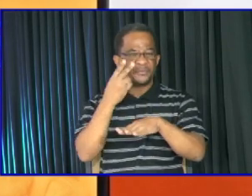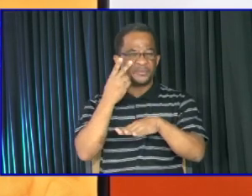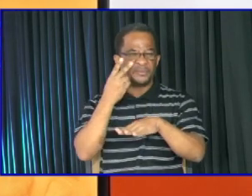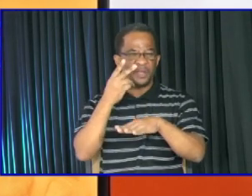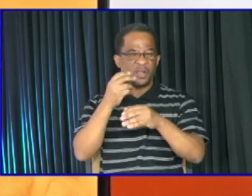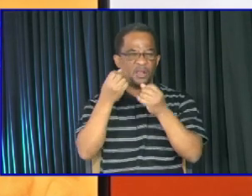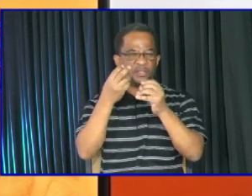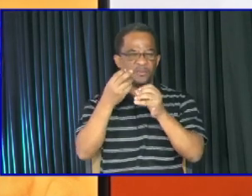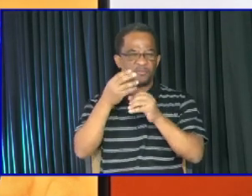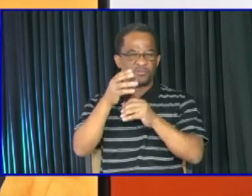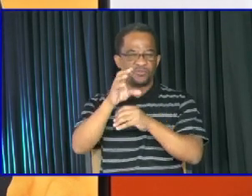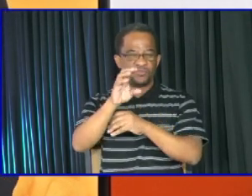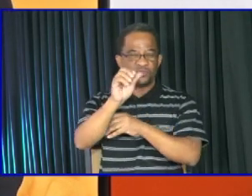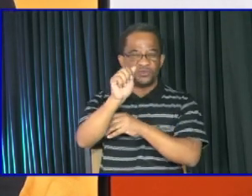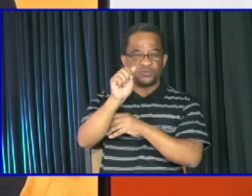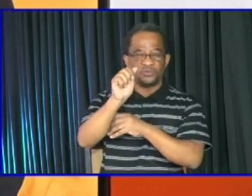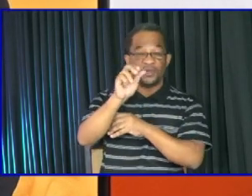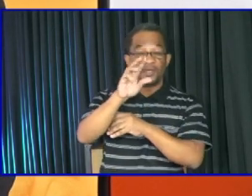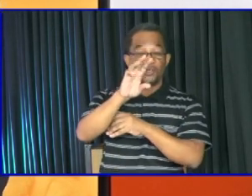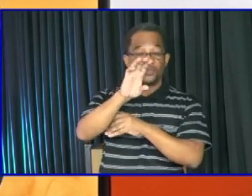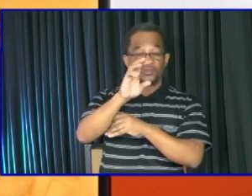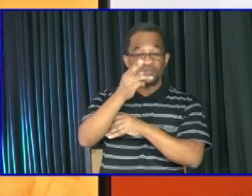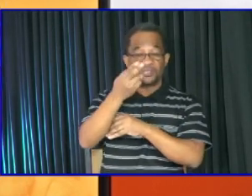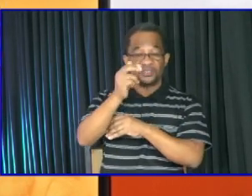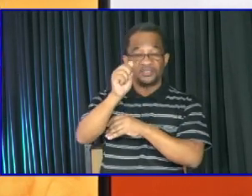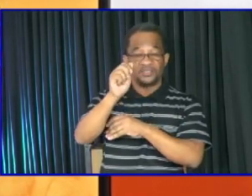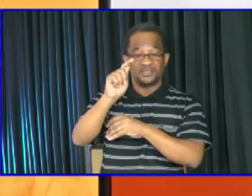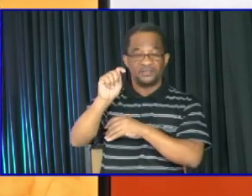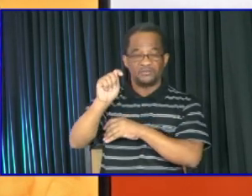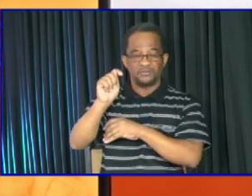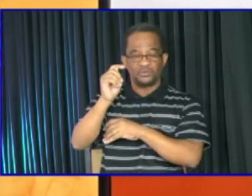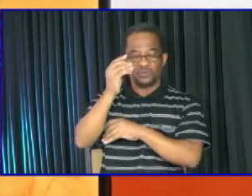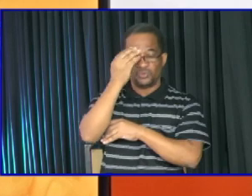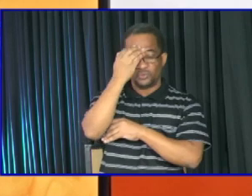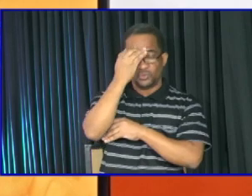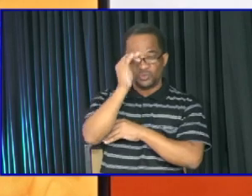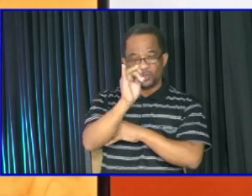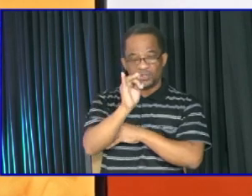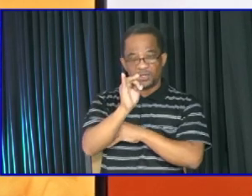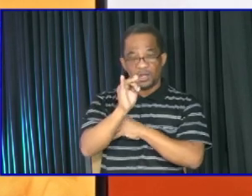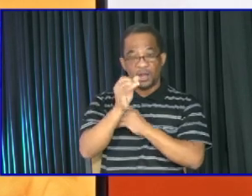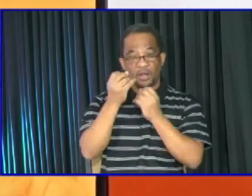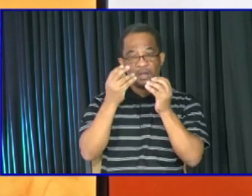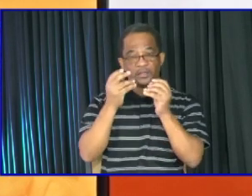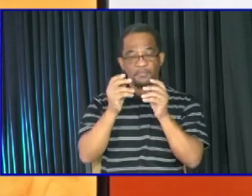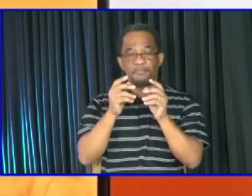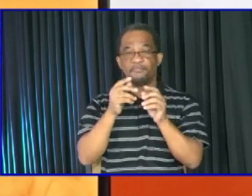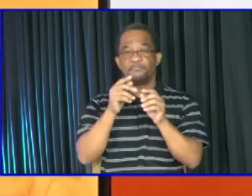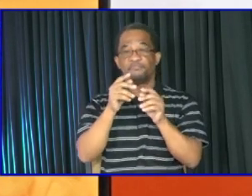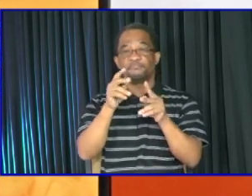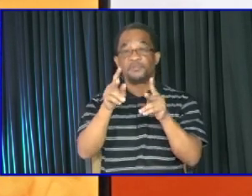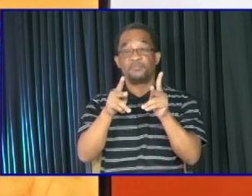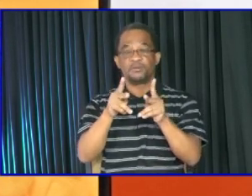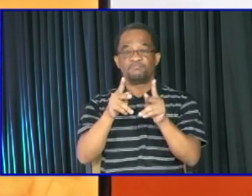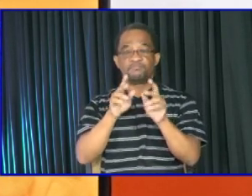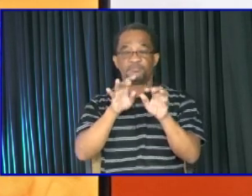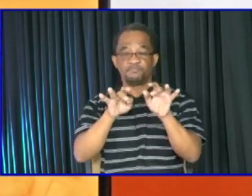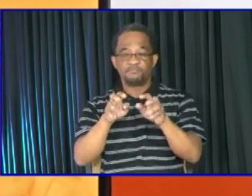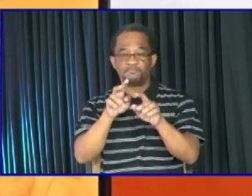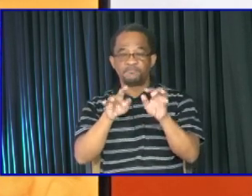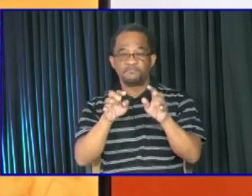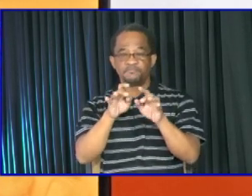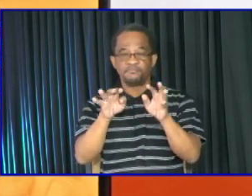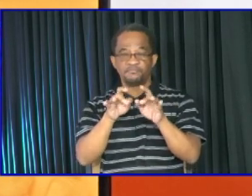the chat. And we note particularly the response or the point made by